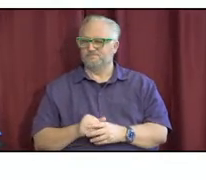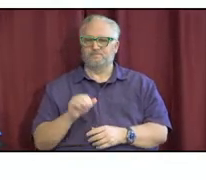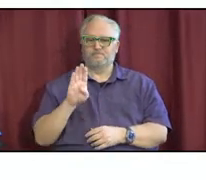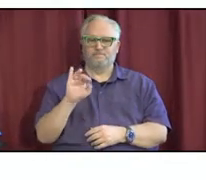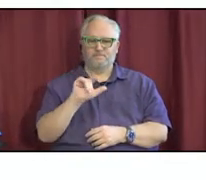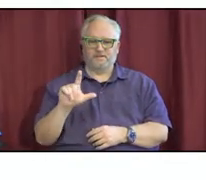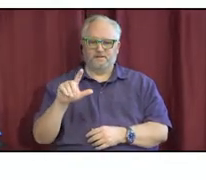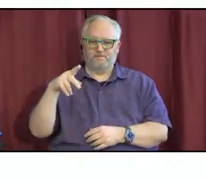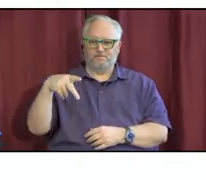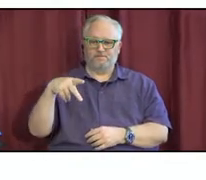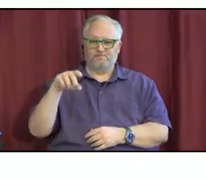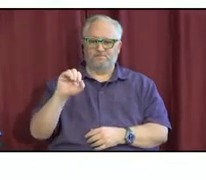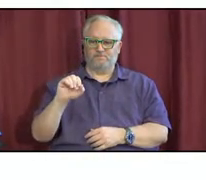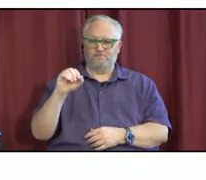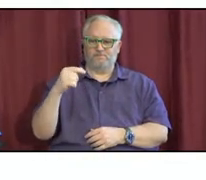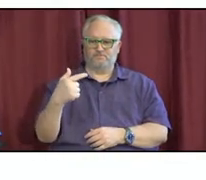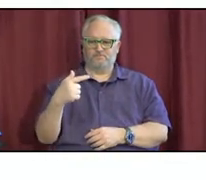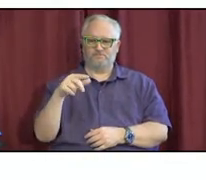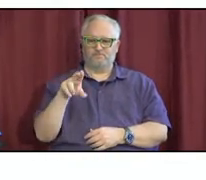Bill Pogue.